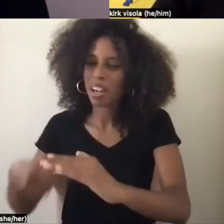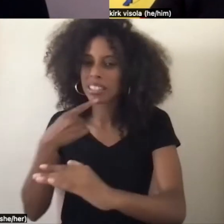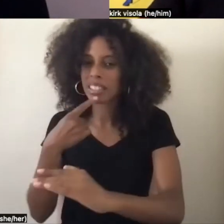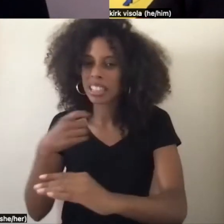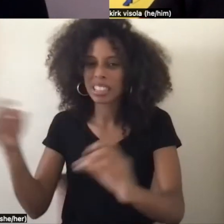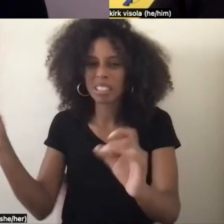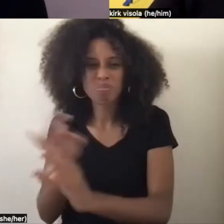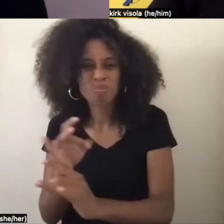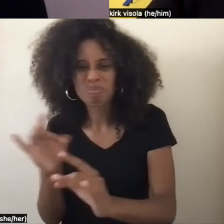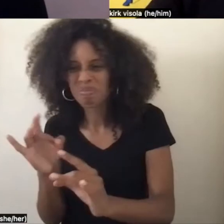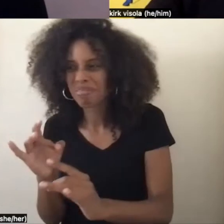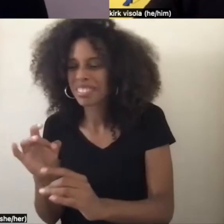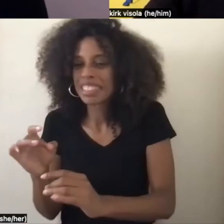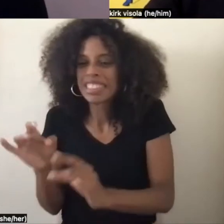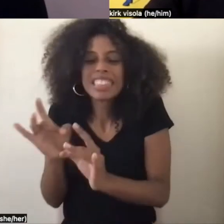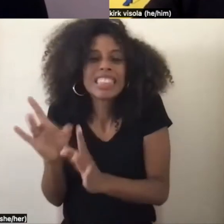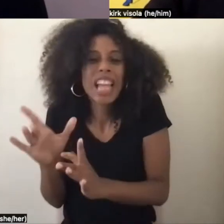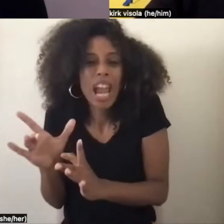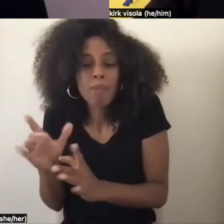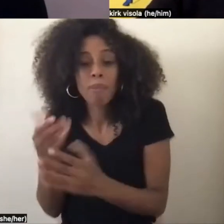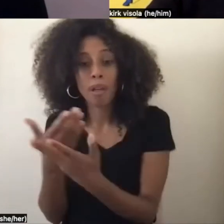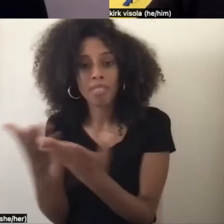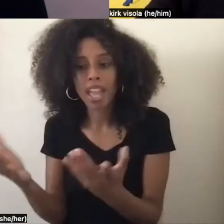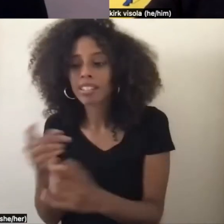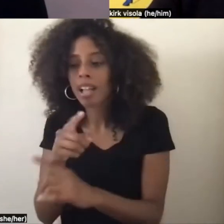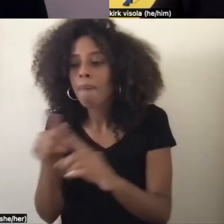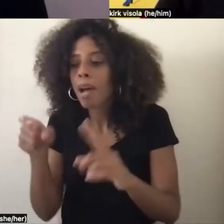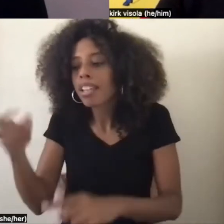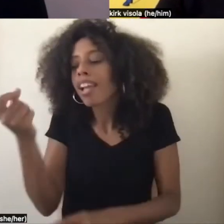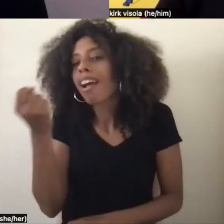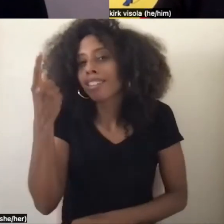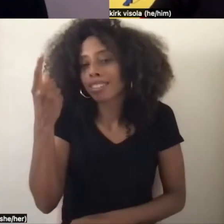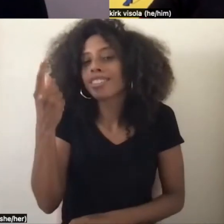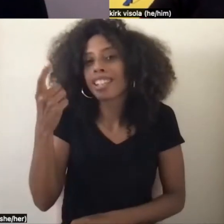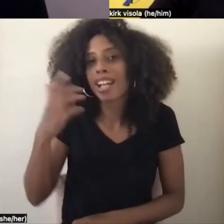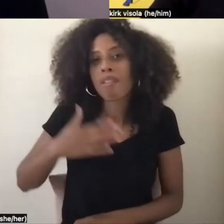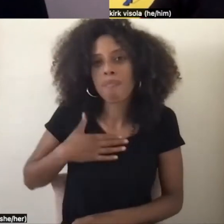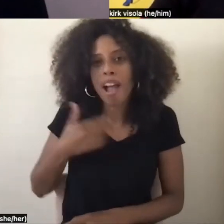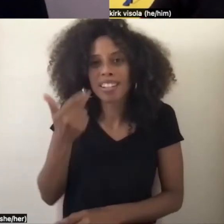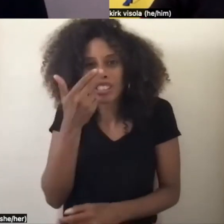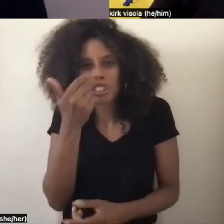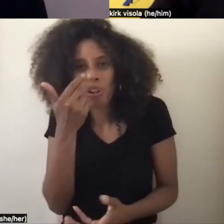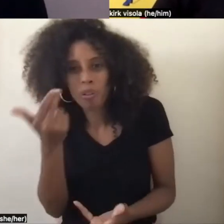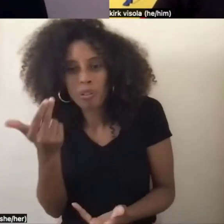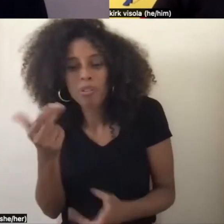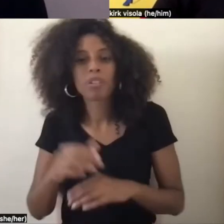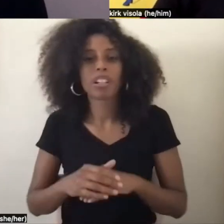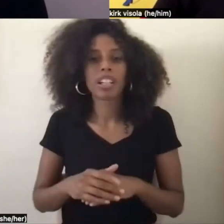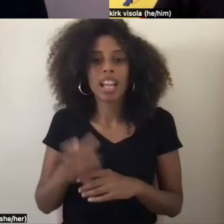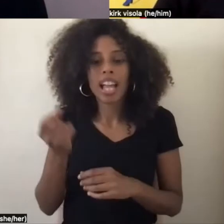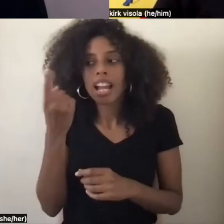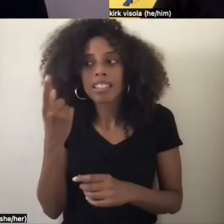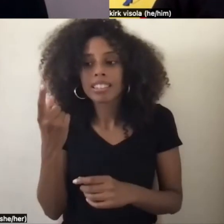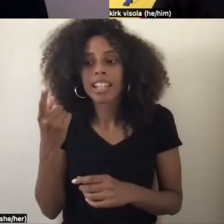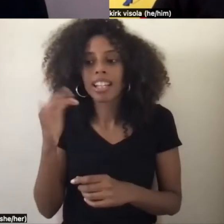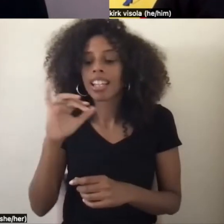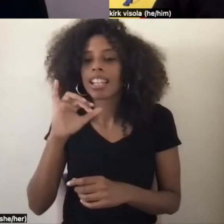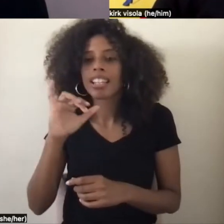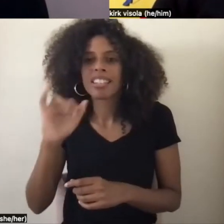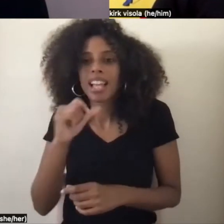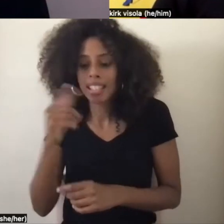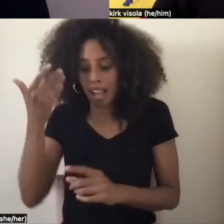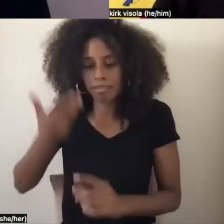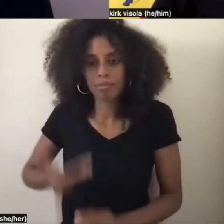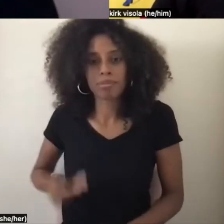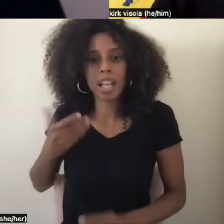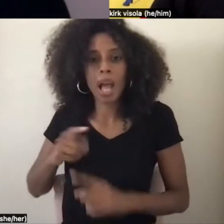heinous things, but they understand my sense of humor and they understand that that's not who I am. But I know I